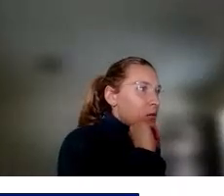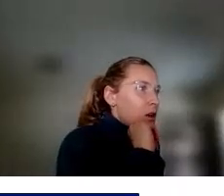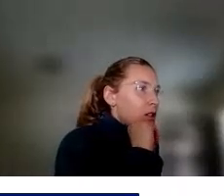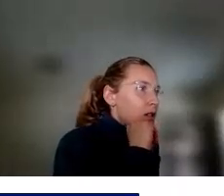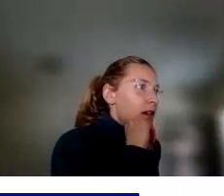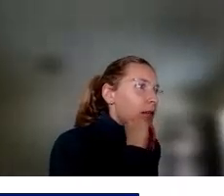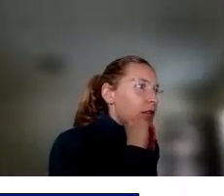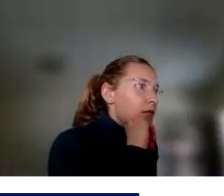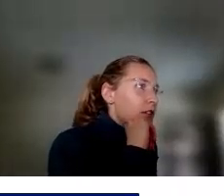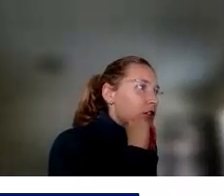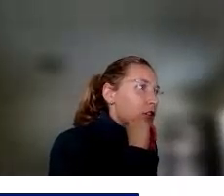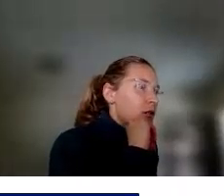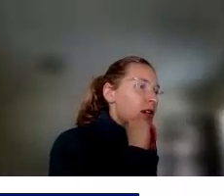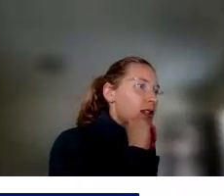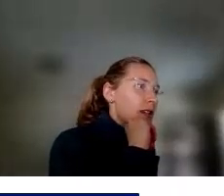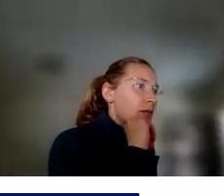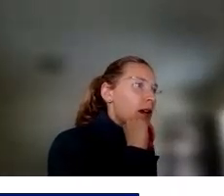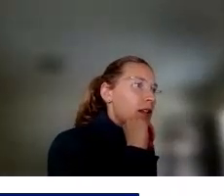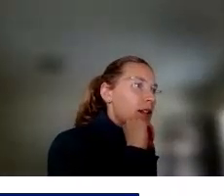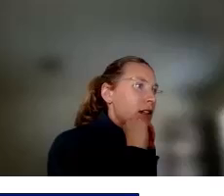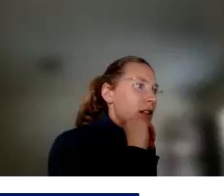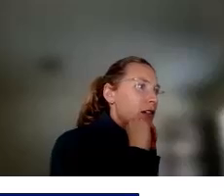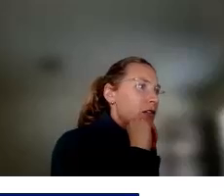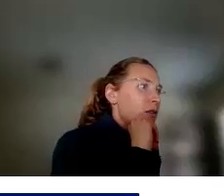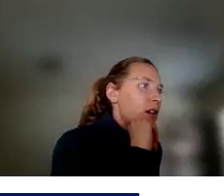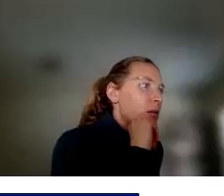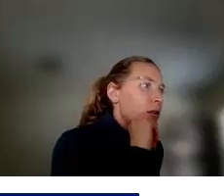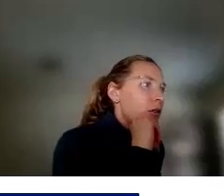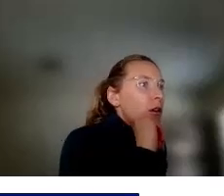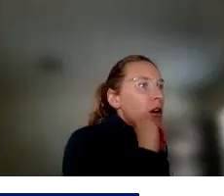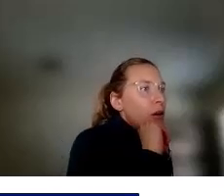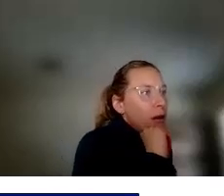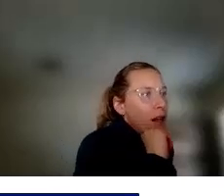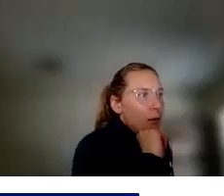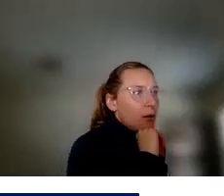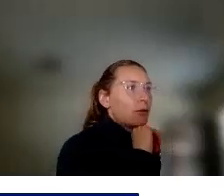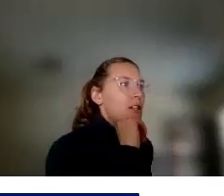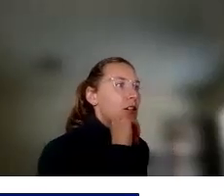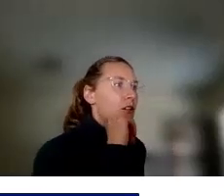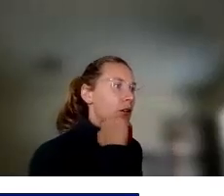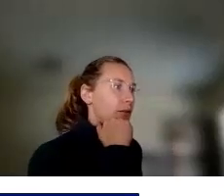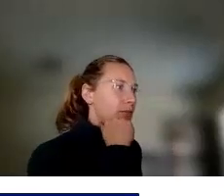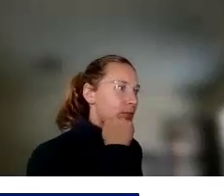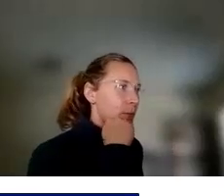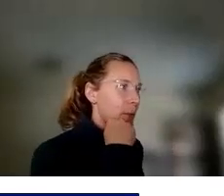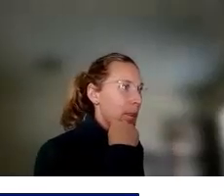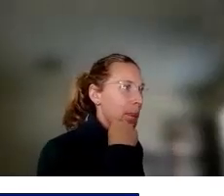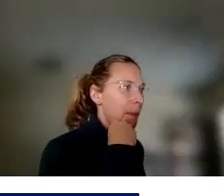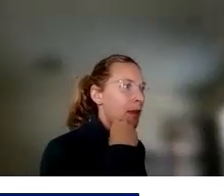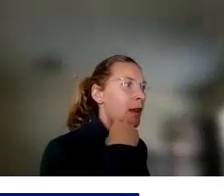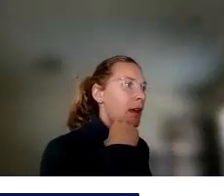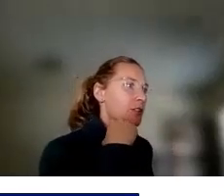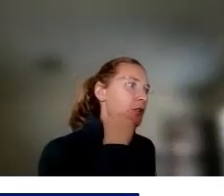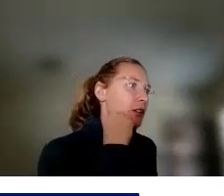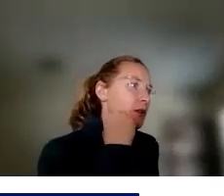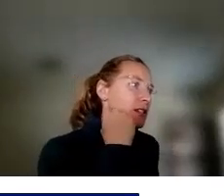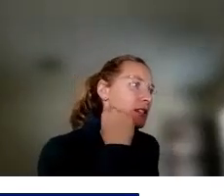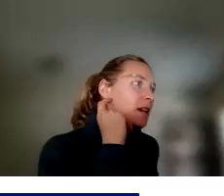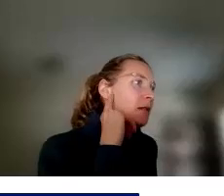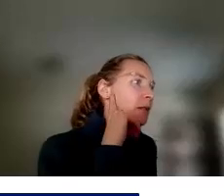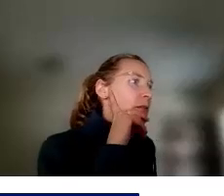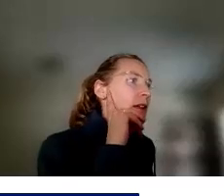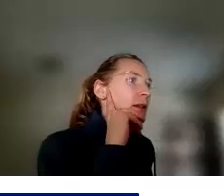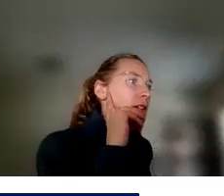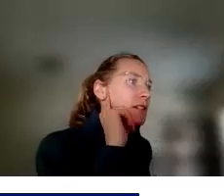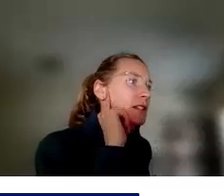So Madison wants to be able to reach her toys independently. Being able to crawl will help her reach her goal. Antonia